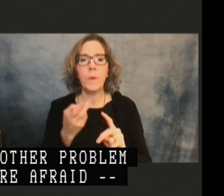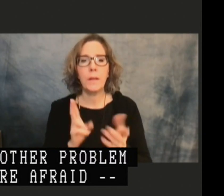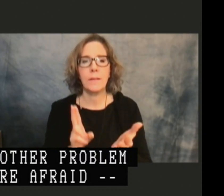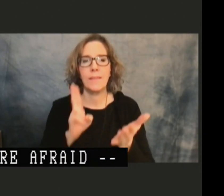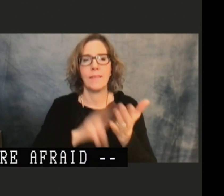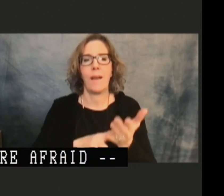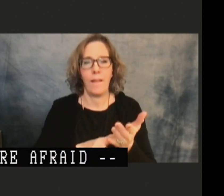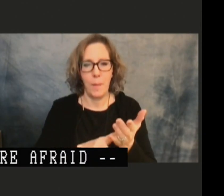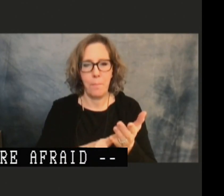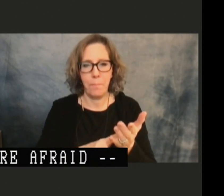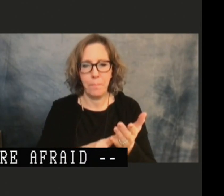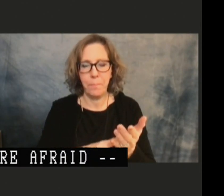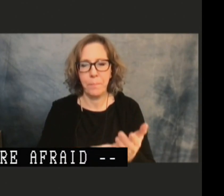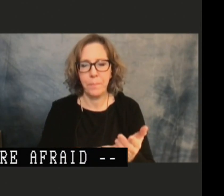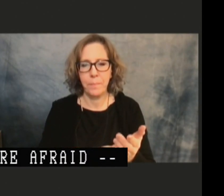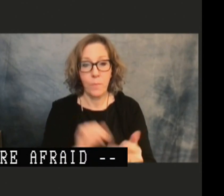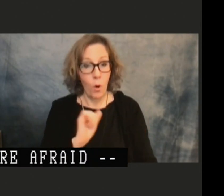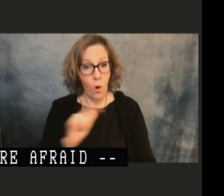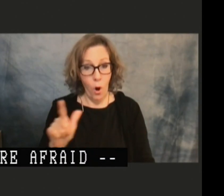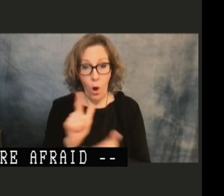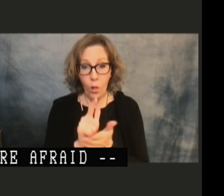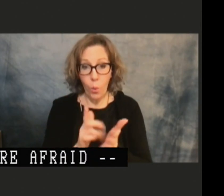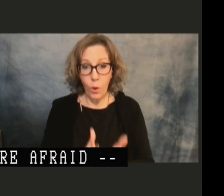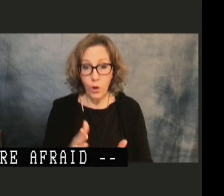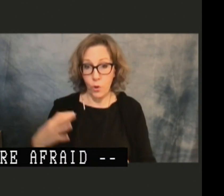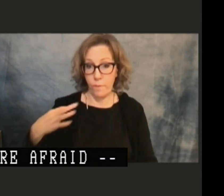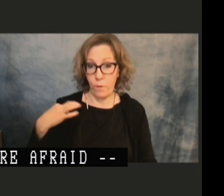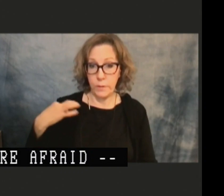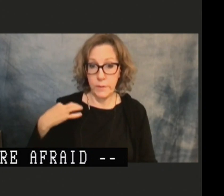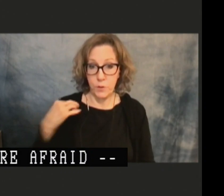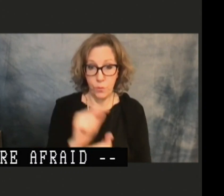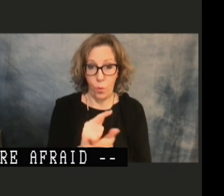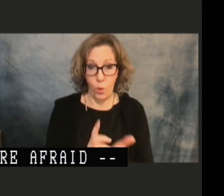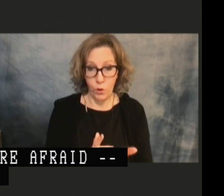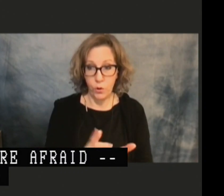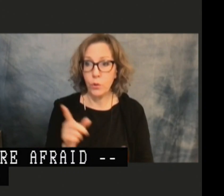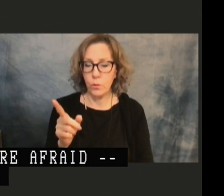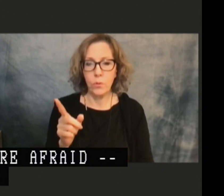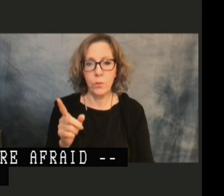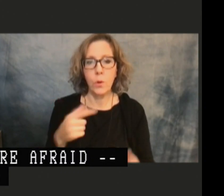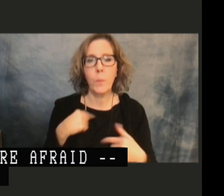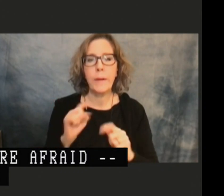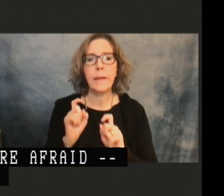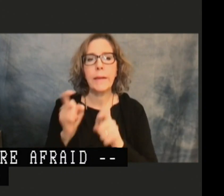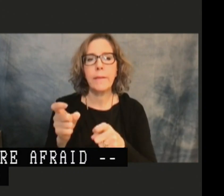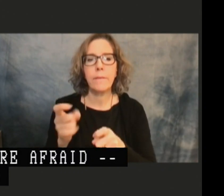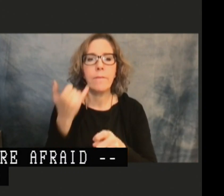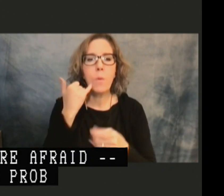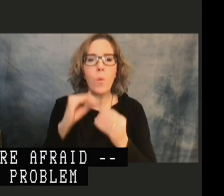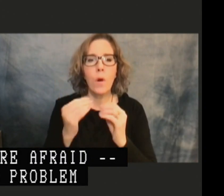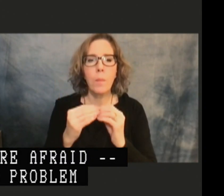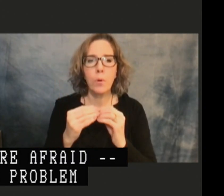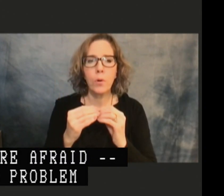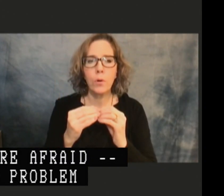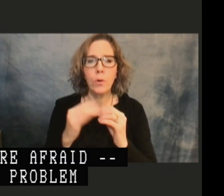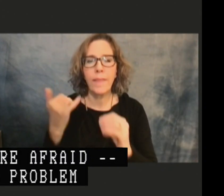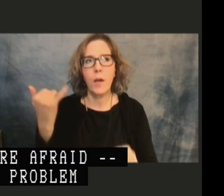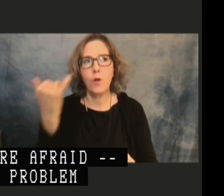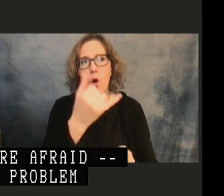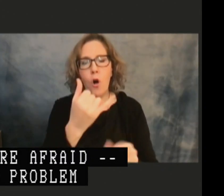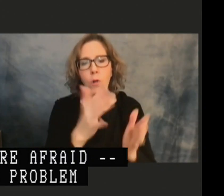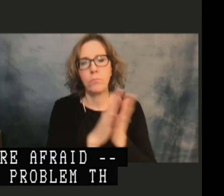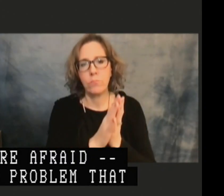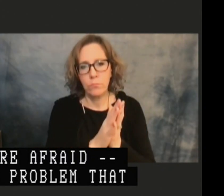All of our lawyers, volunteer lawyers, are given a number to call to get interpreters in